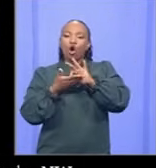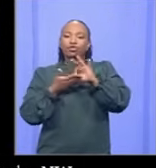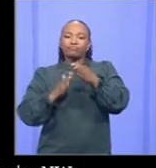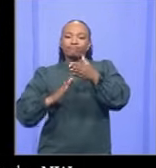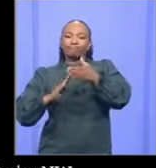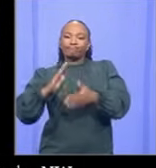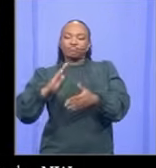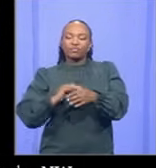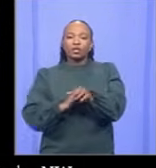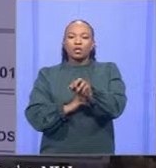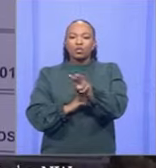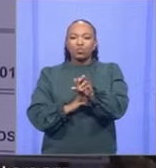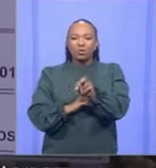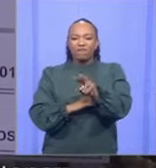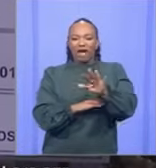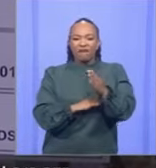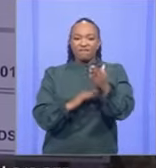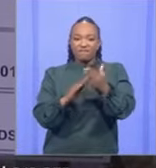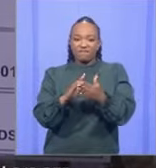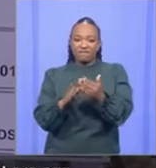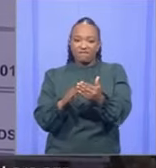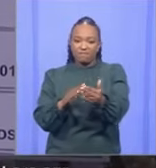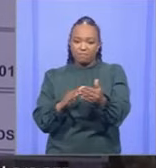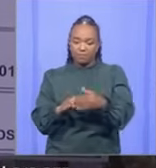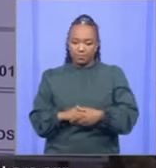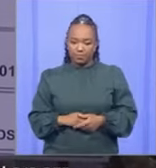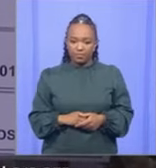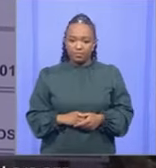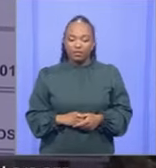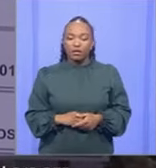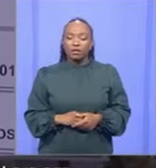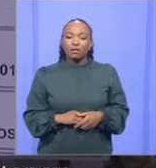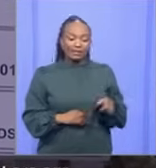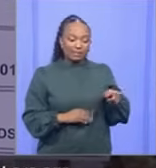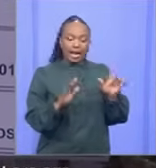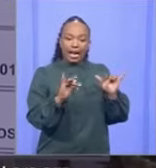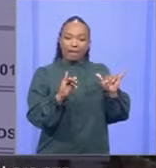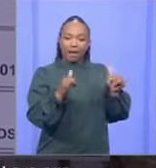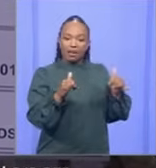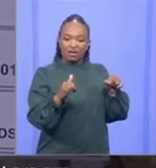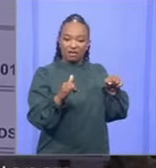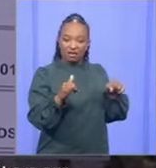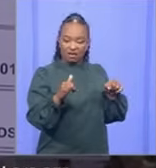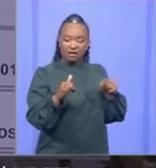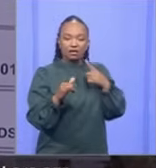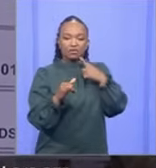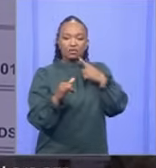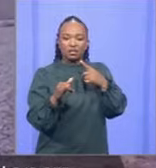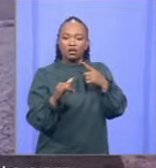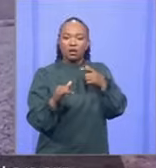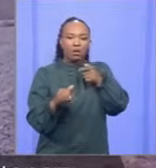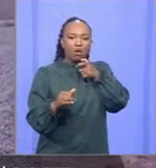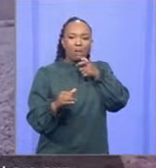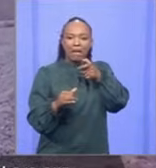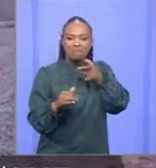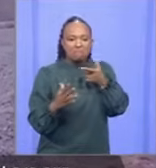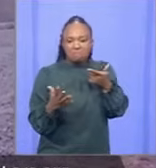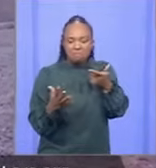ya Motsheganong. Maiteko a go bona tsibogo go tswa go Motheo Construction Group ka ga morero ono a iteile